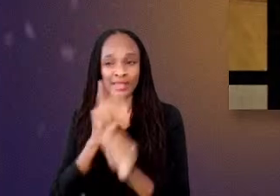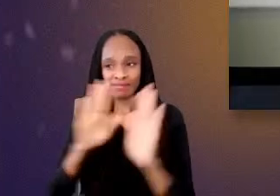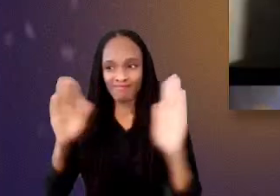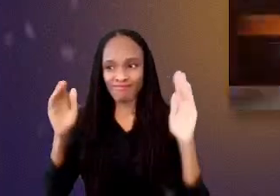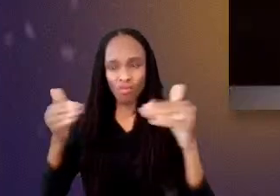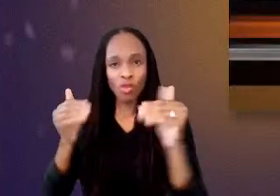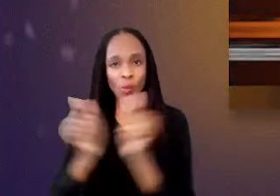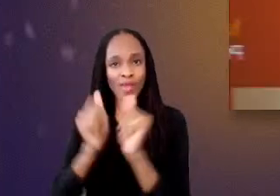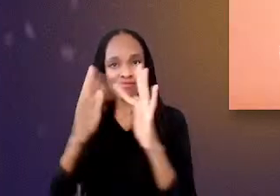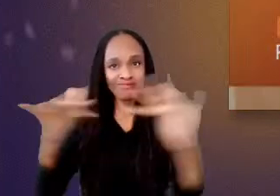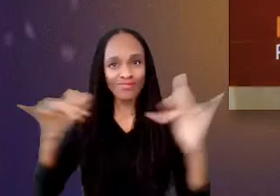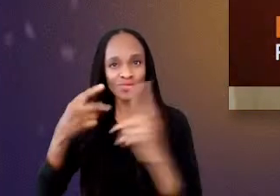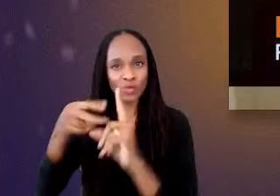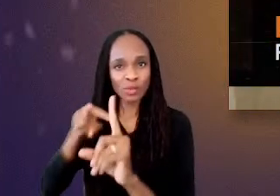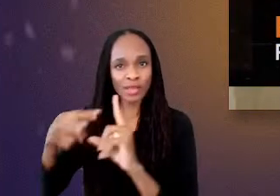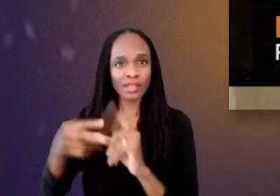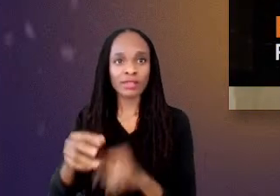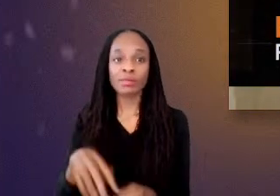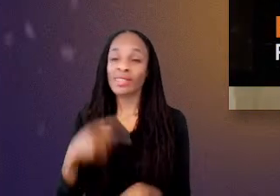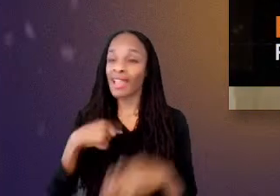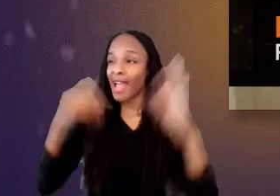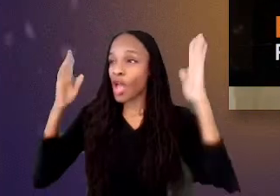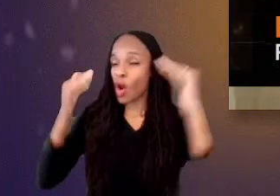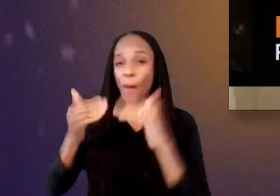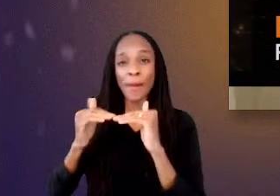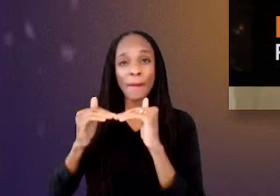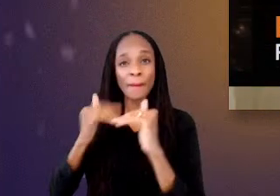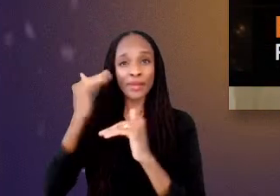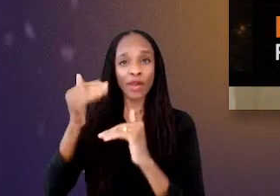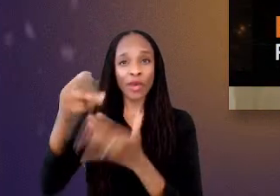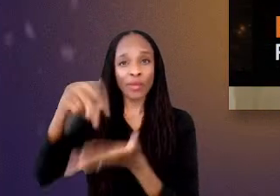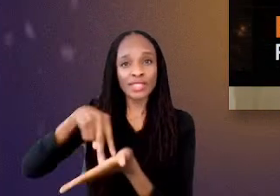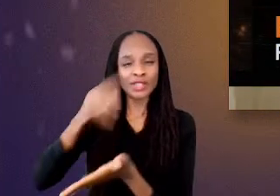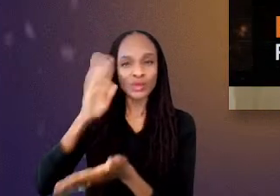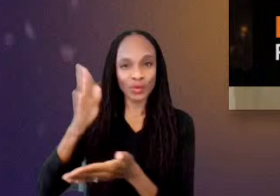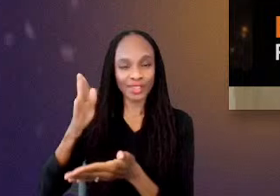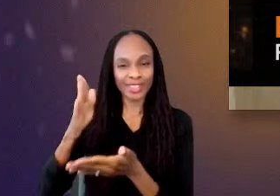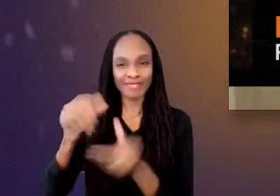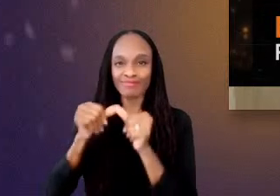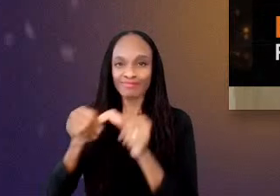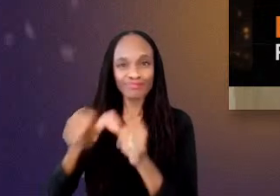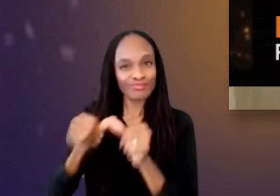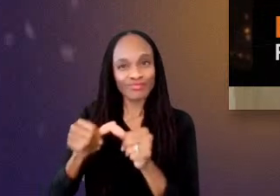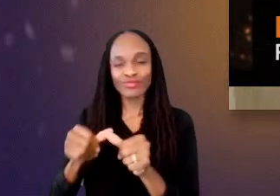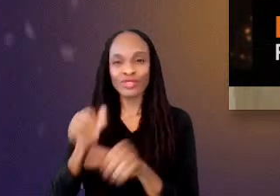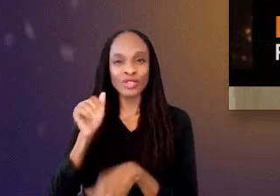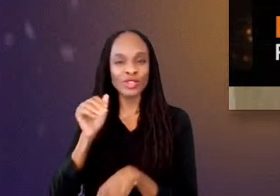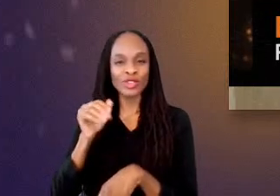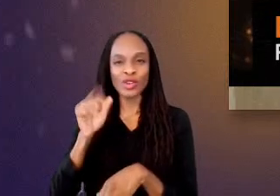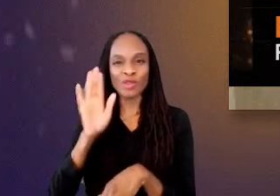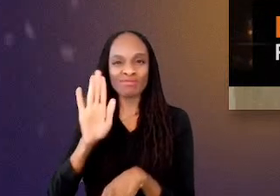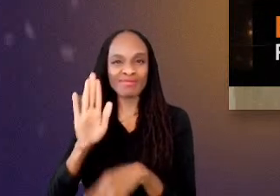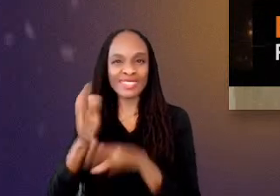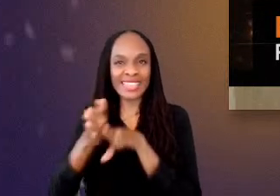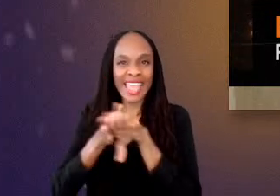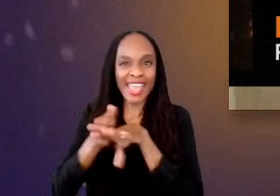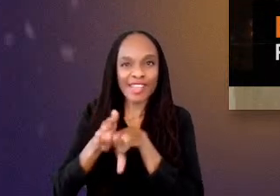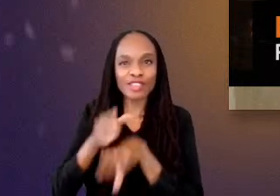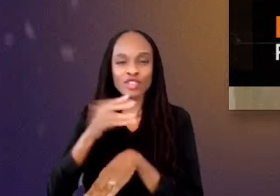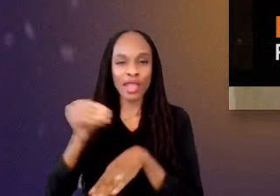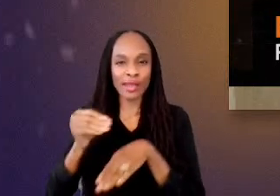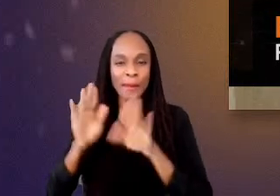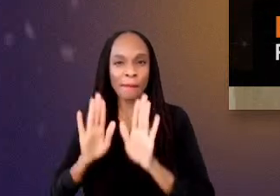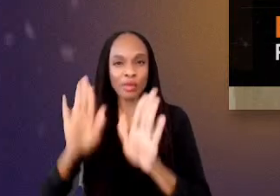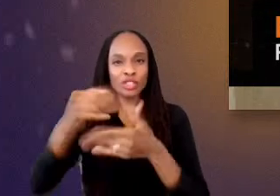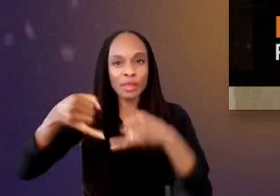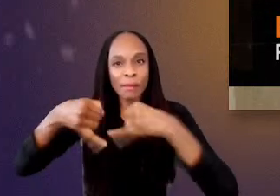perspectives. I hope that Beyond Resilience will keep its edge, will keep pushing the boundaries of the conversations